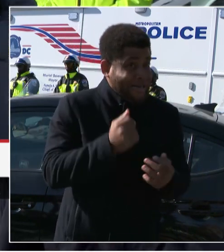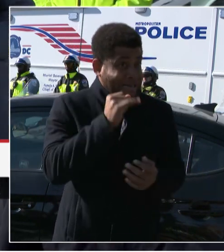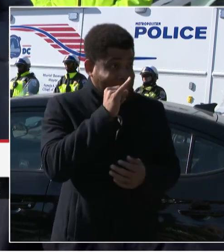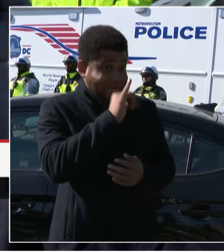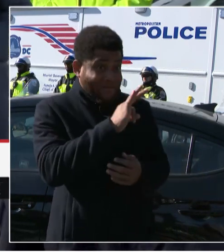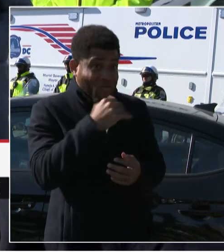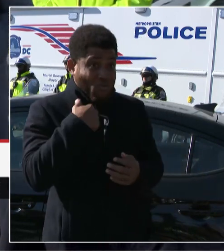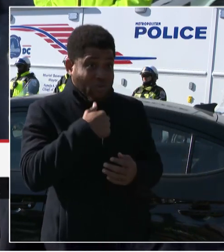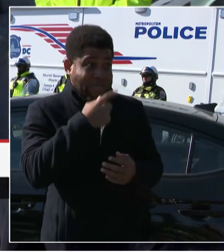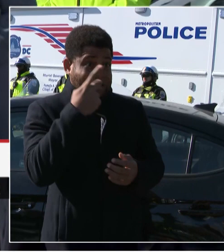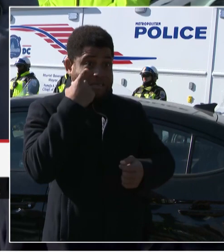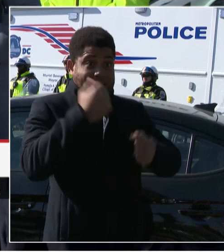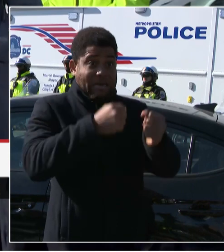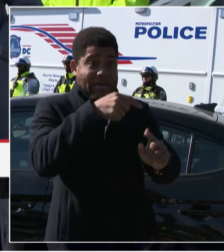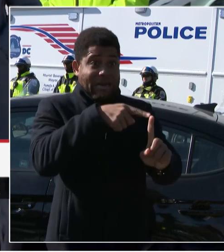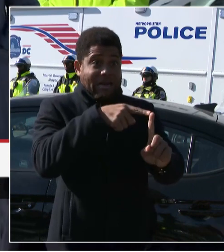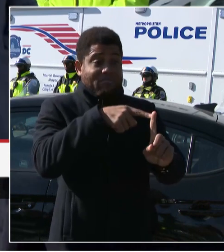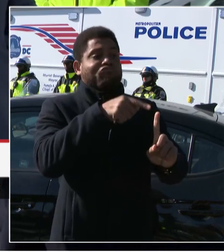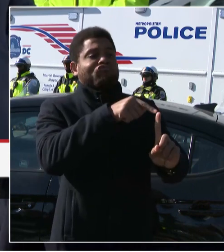car?